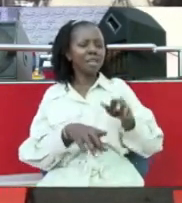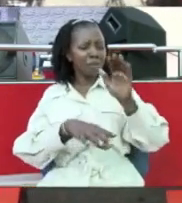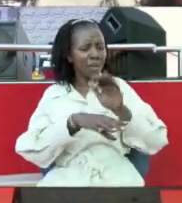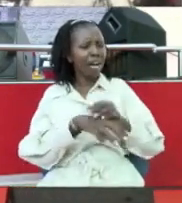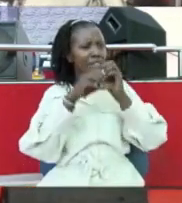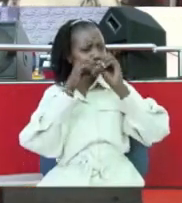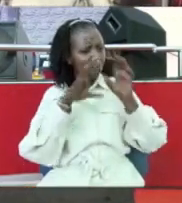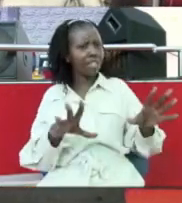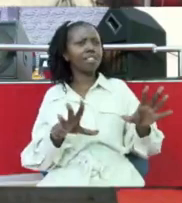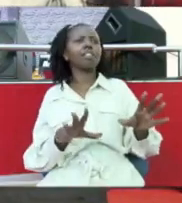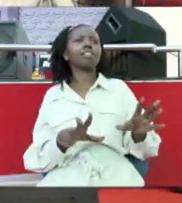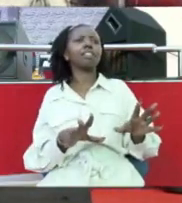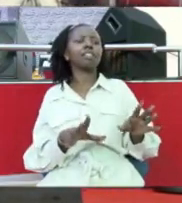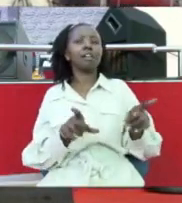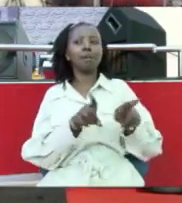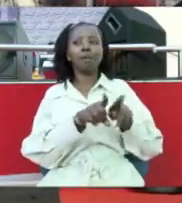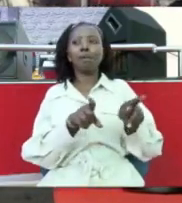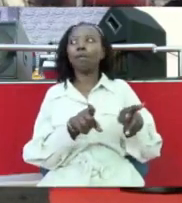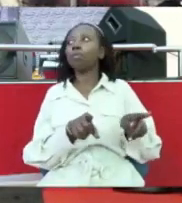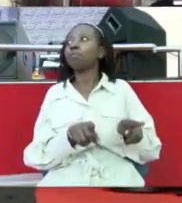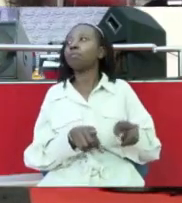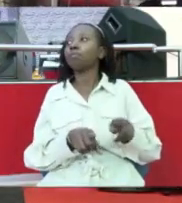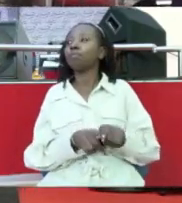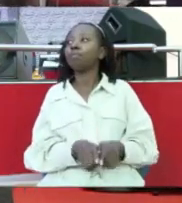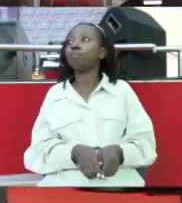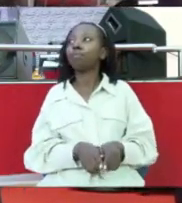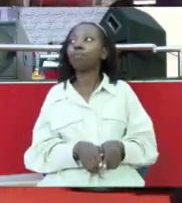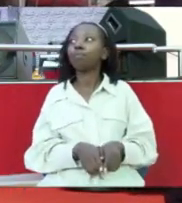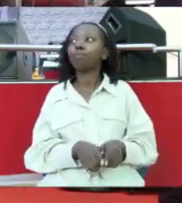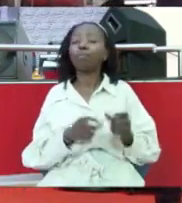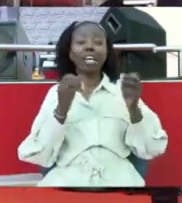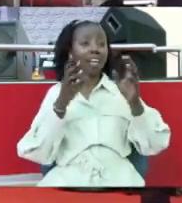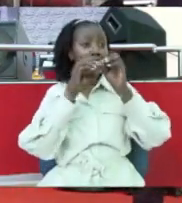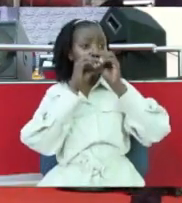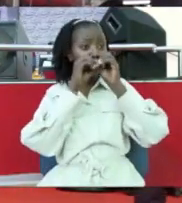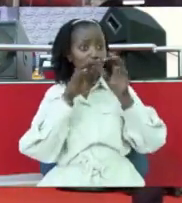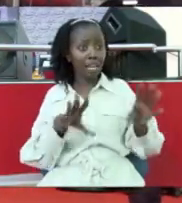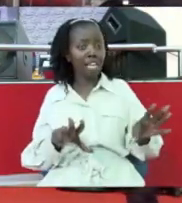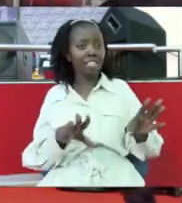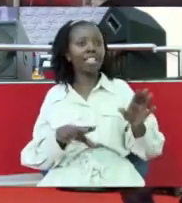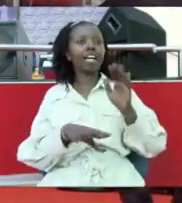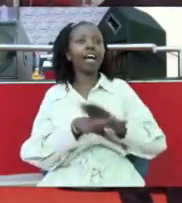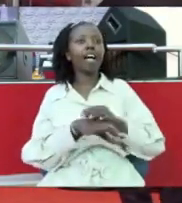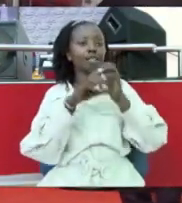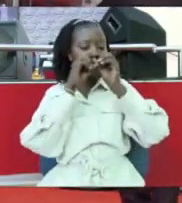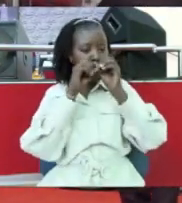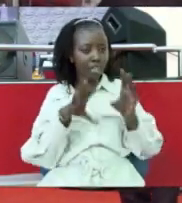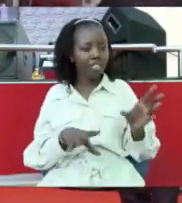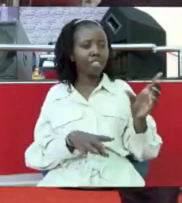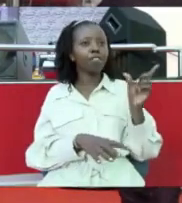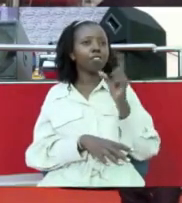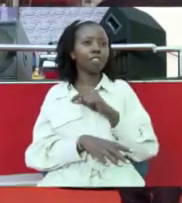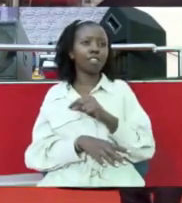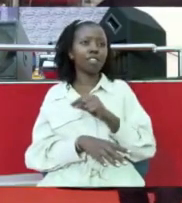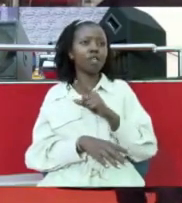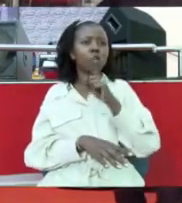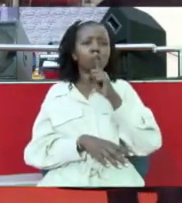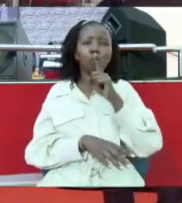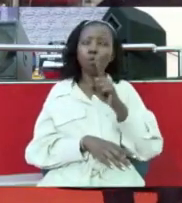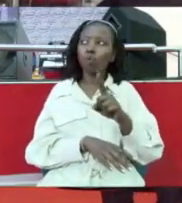blessed. Bwana Yesu asifiwe. Amen. Kama umebarikiwa, barikika. So, what is